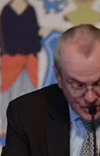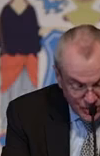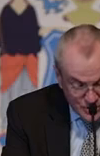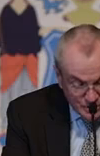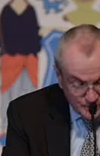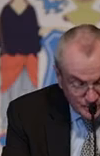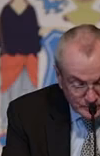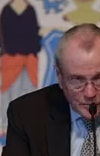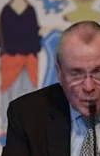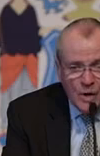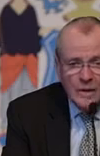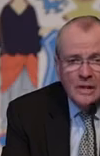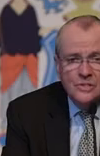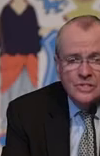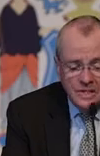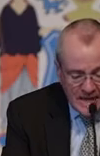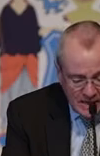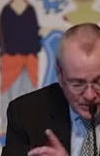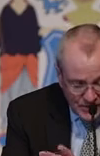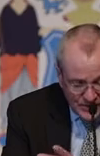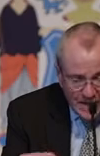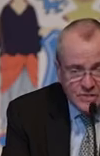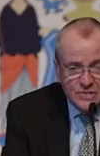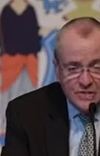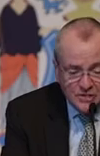today's numbers. We are announcing today